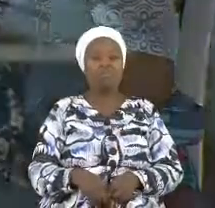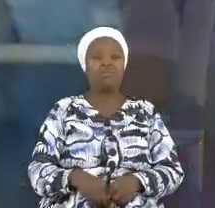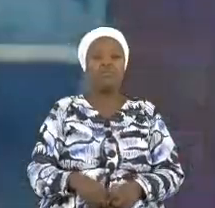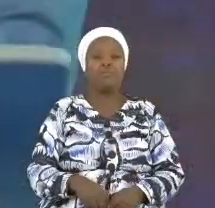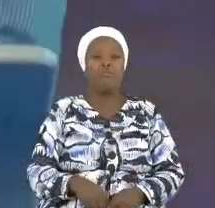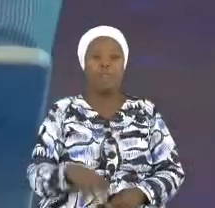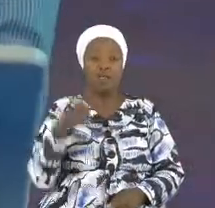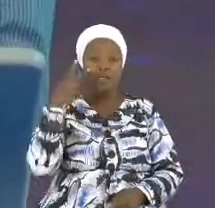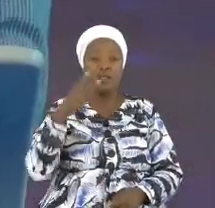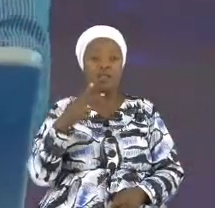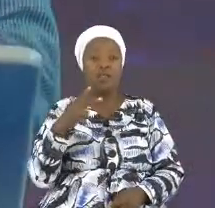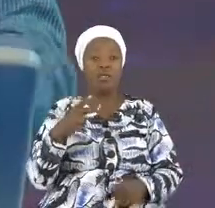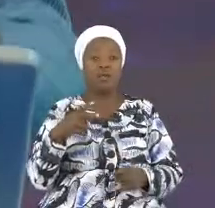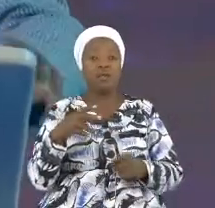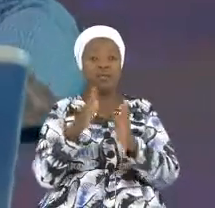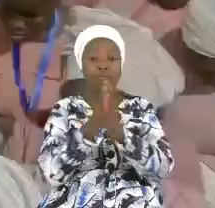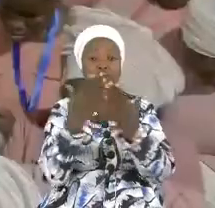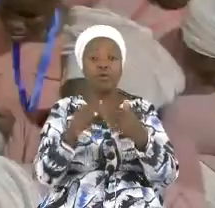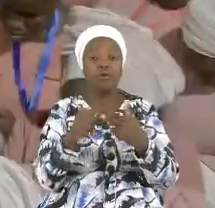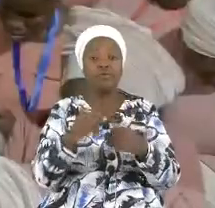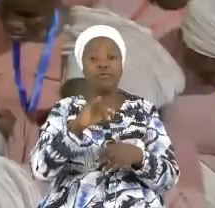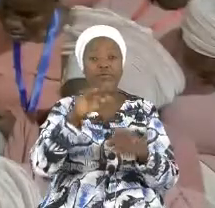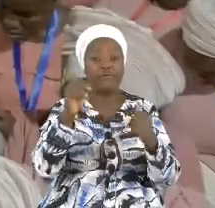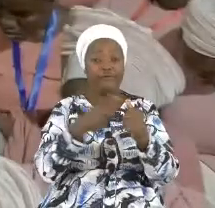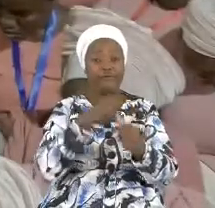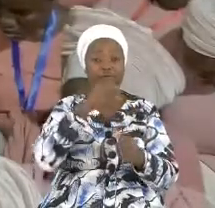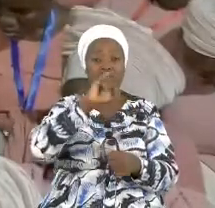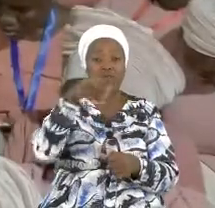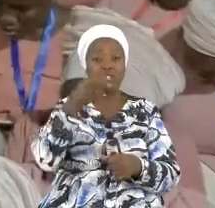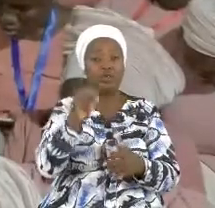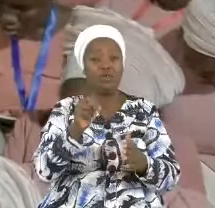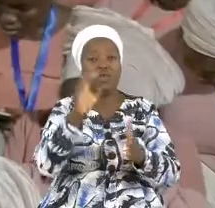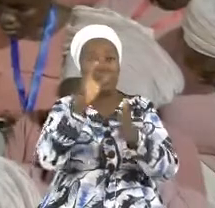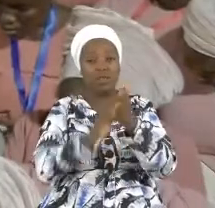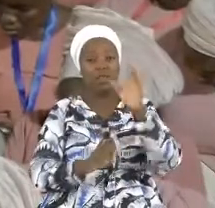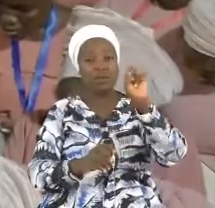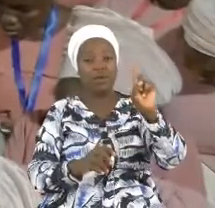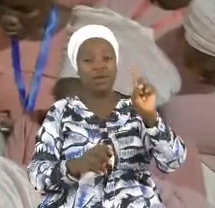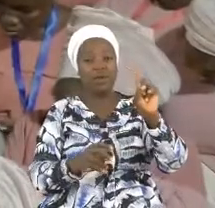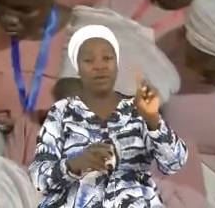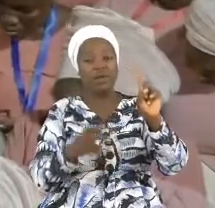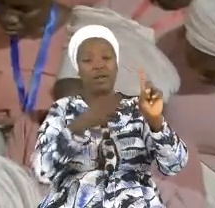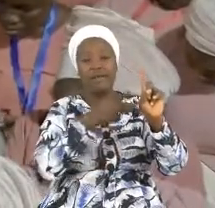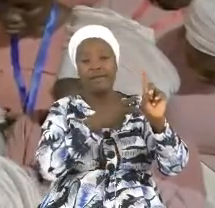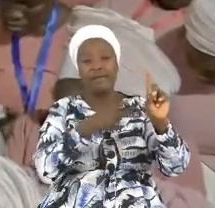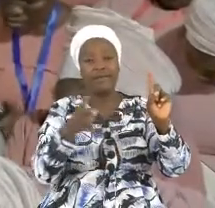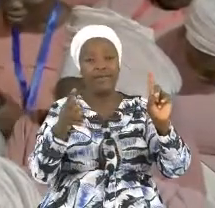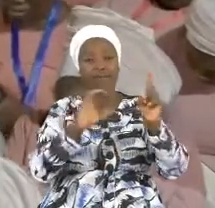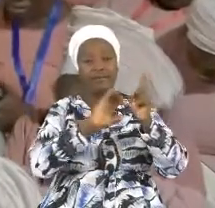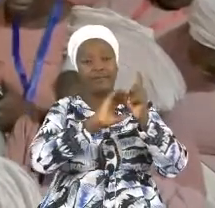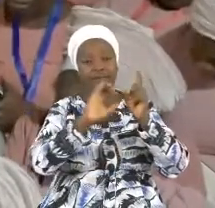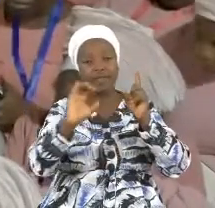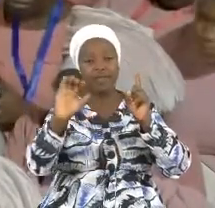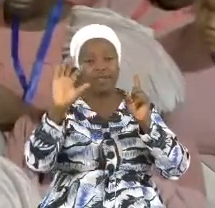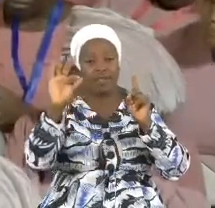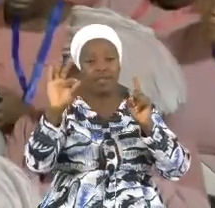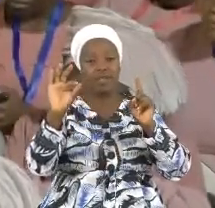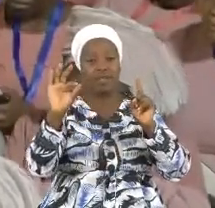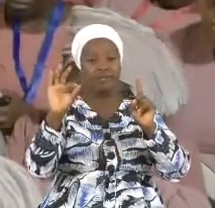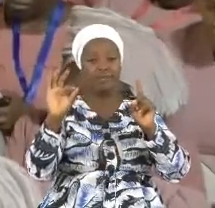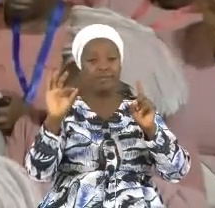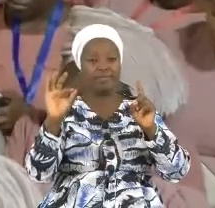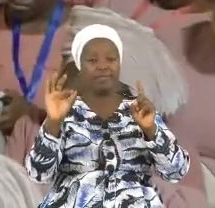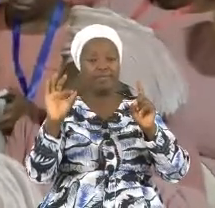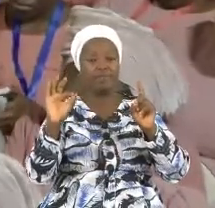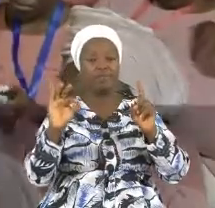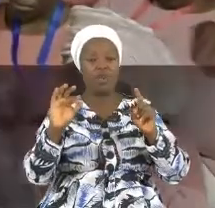of all, from verse 9. 1 John chapter 1, from